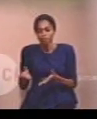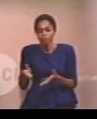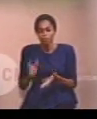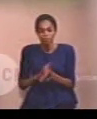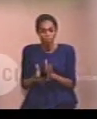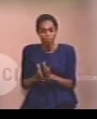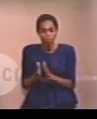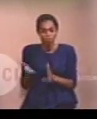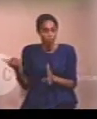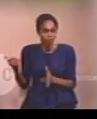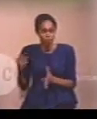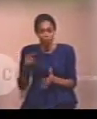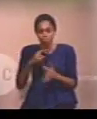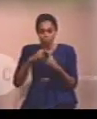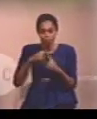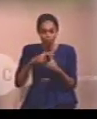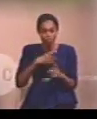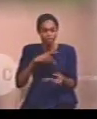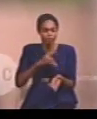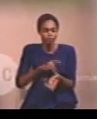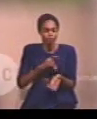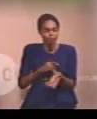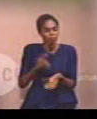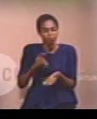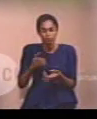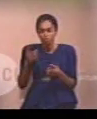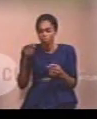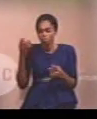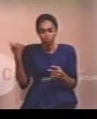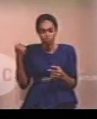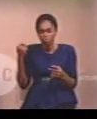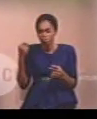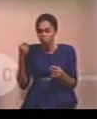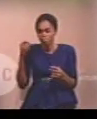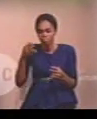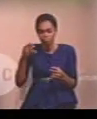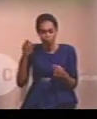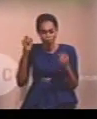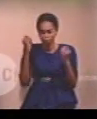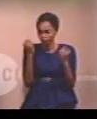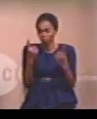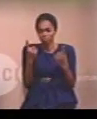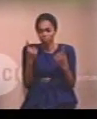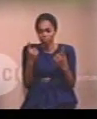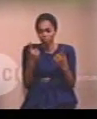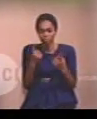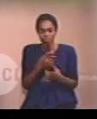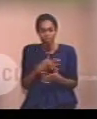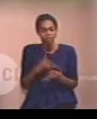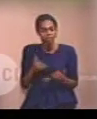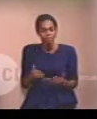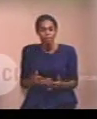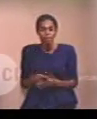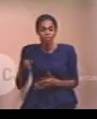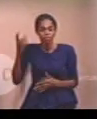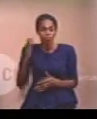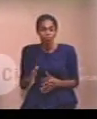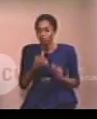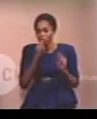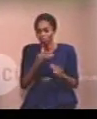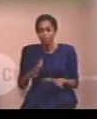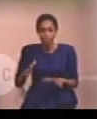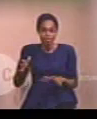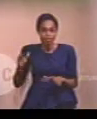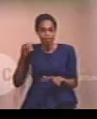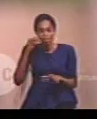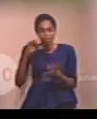confused. How come? So at the end of everything, God blessed my family through this wonderful program.